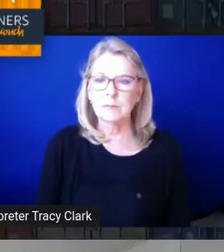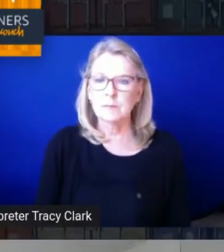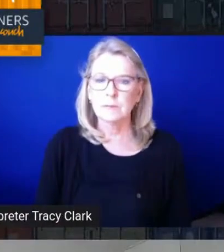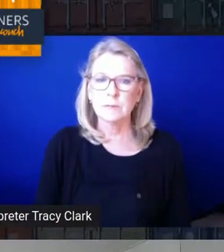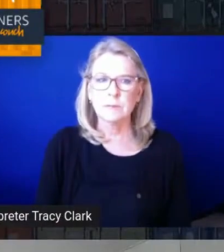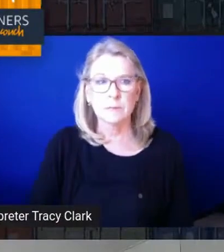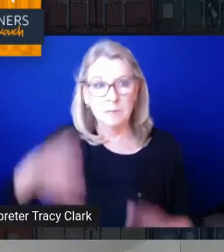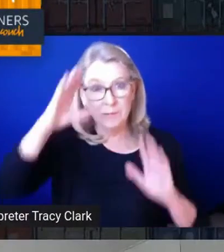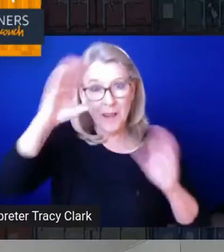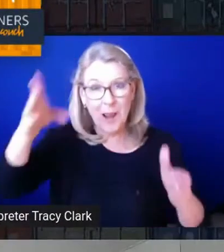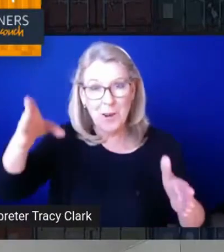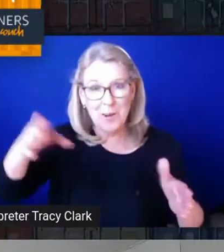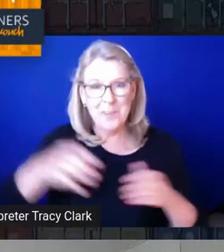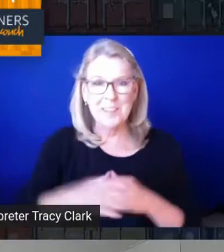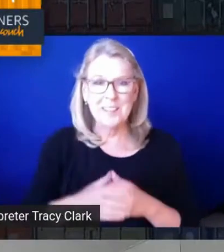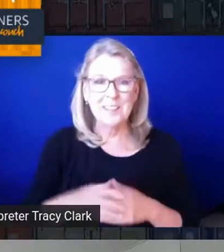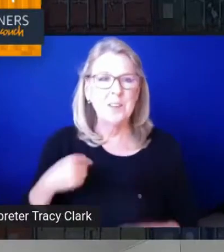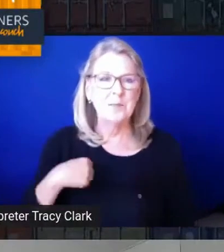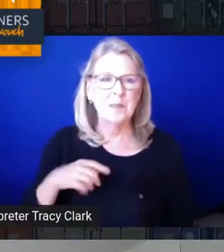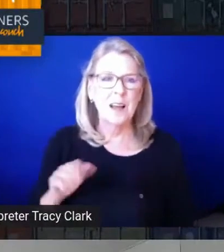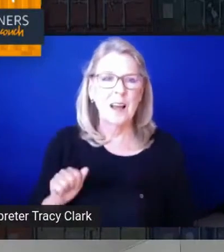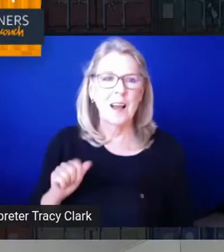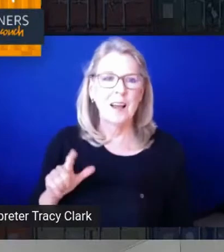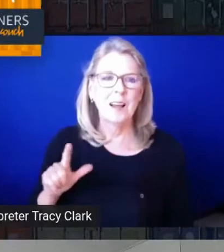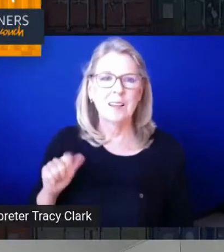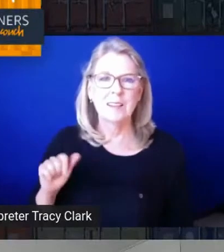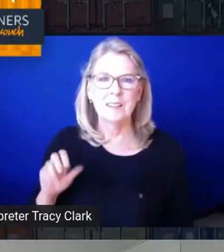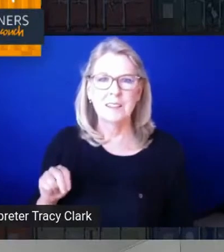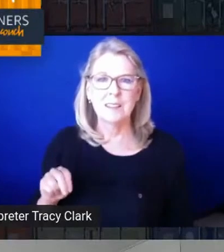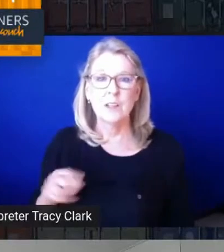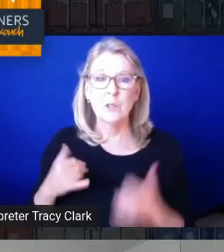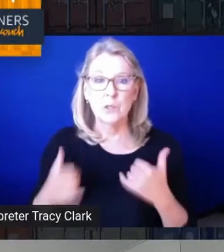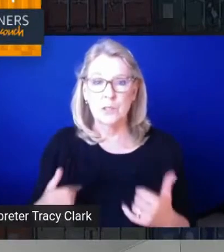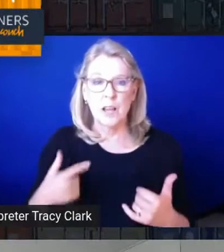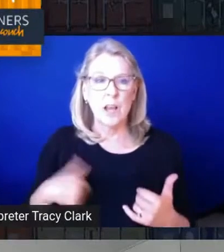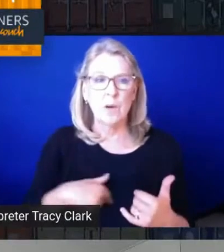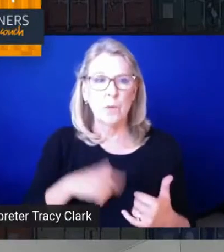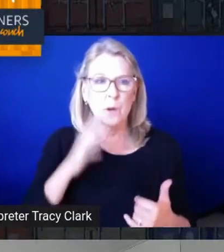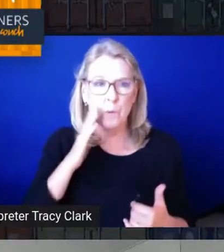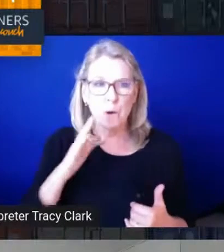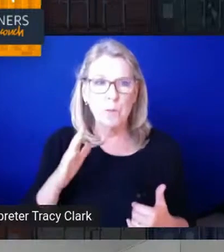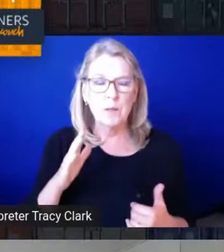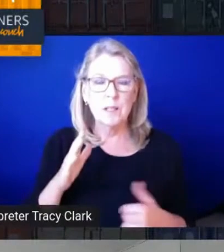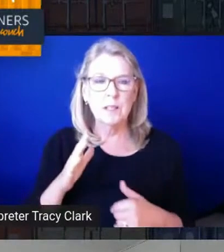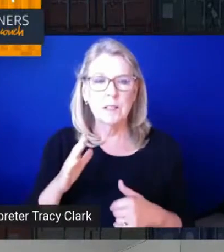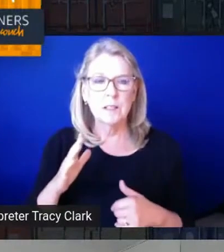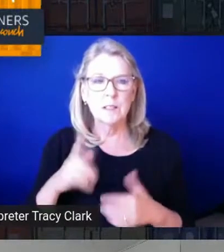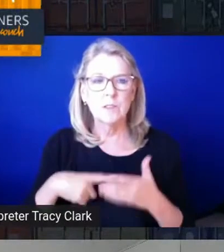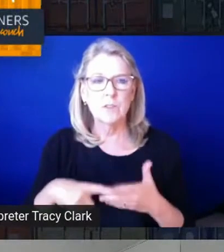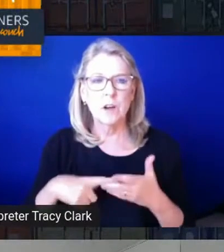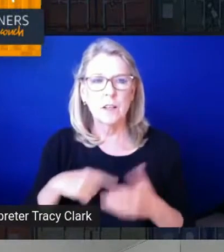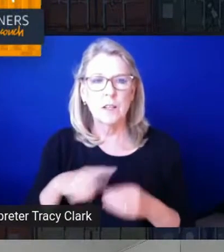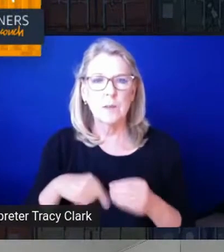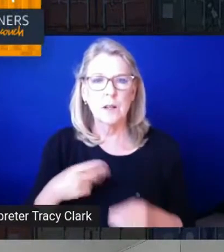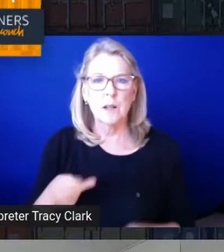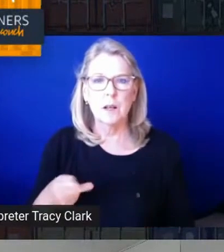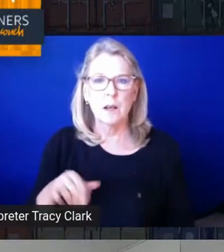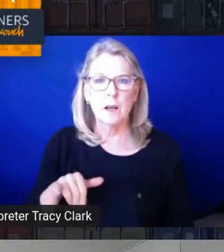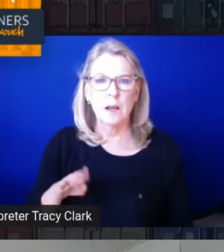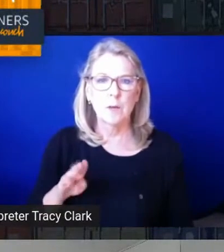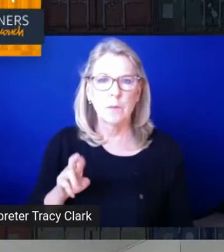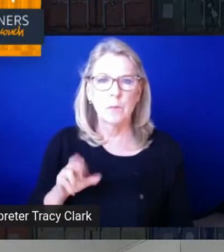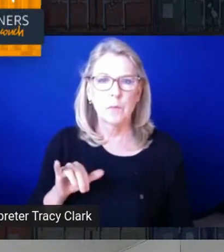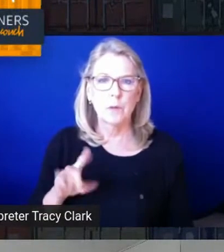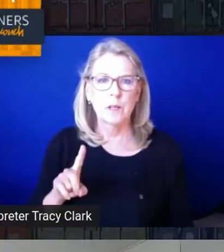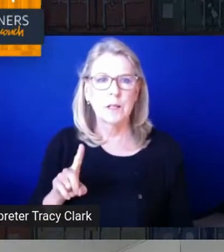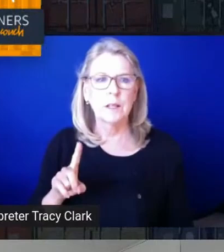Hello, I'm Alan, and today we're going to be talking about hybrid computing. So we have a panel